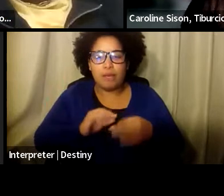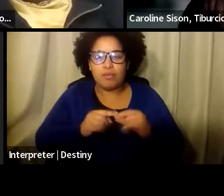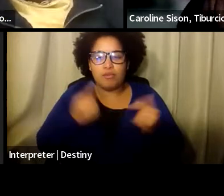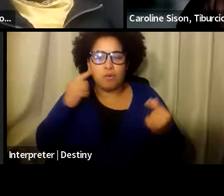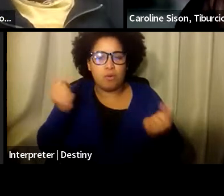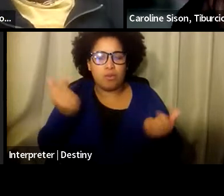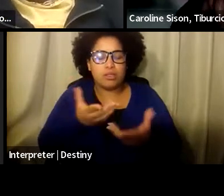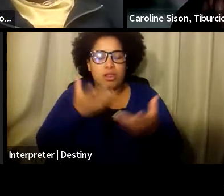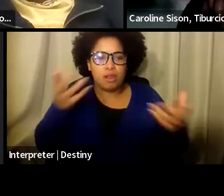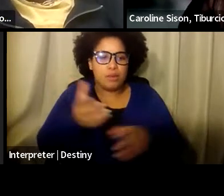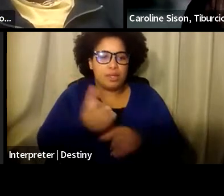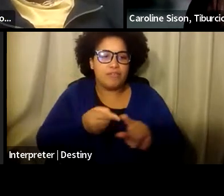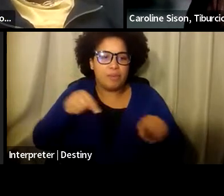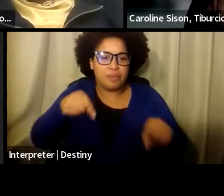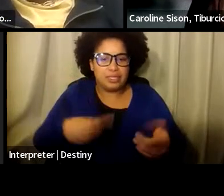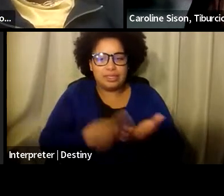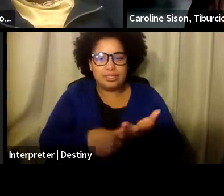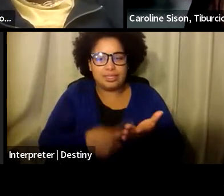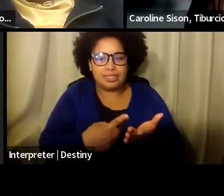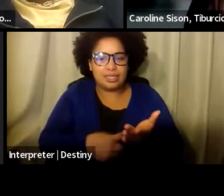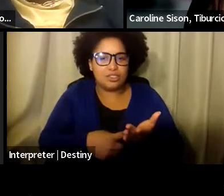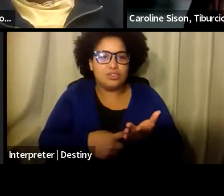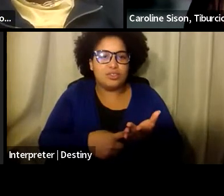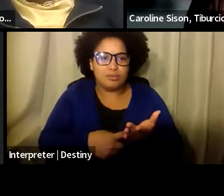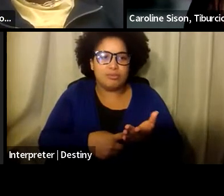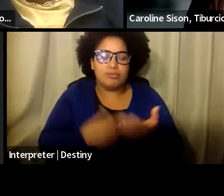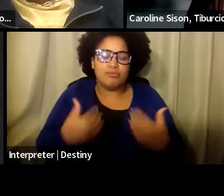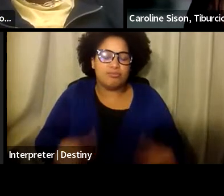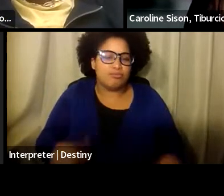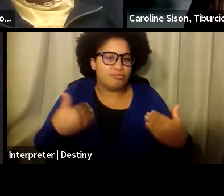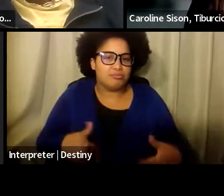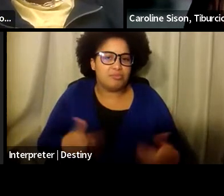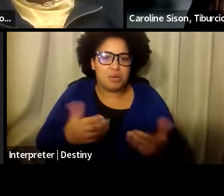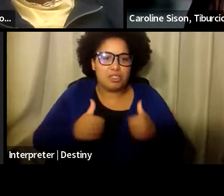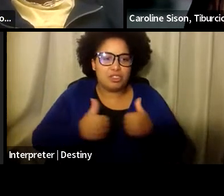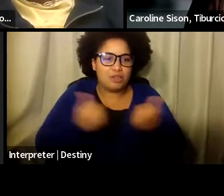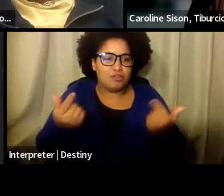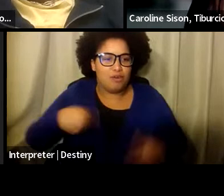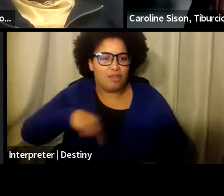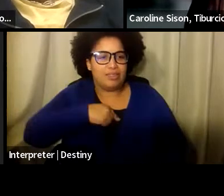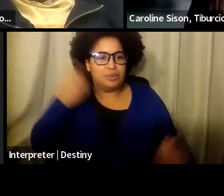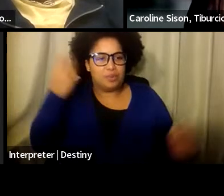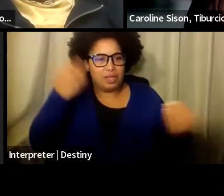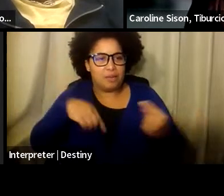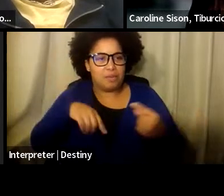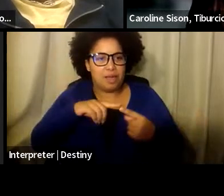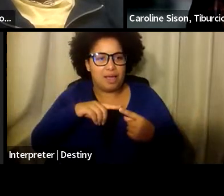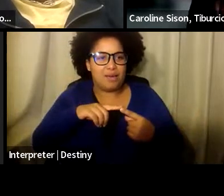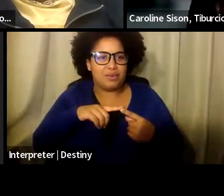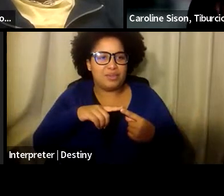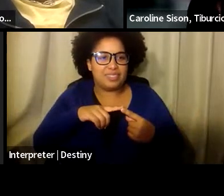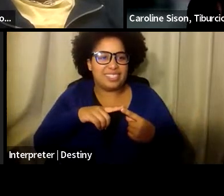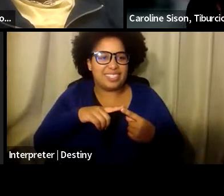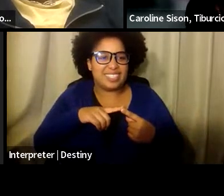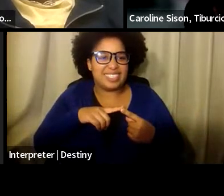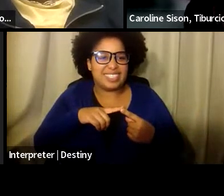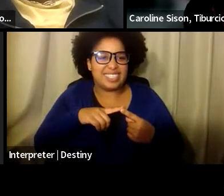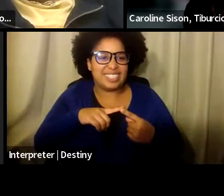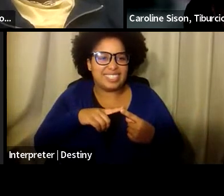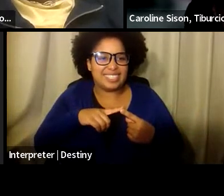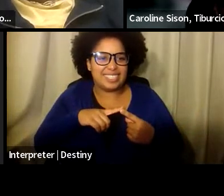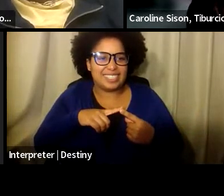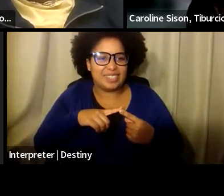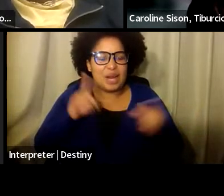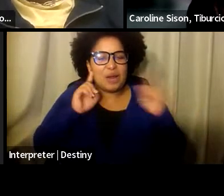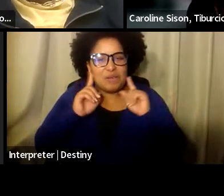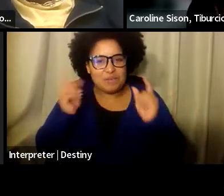take away from this discussion. You know, I want to challenge all of us to think about not, you know, which is what I heard from